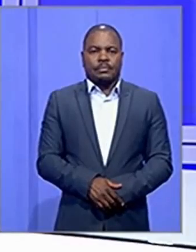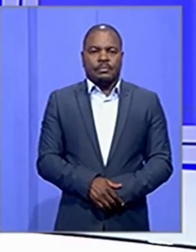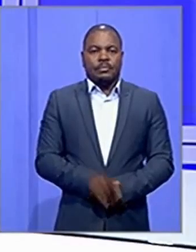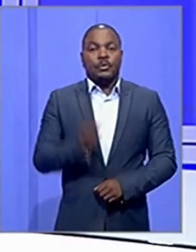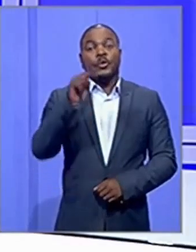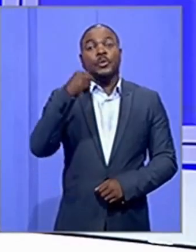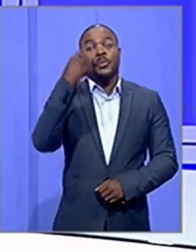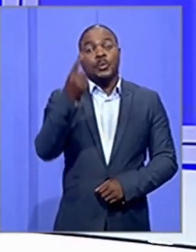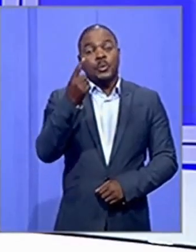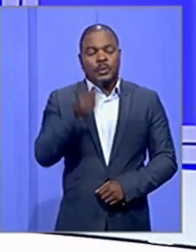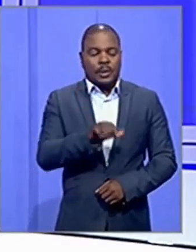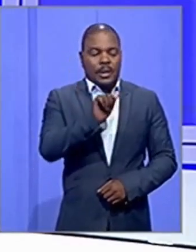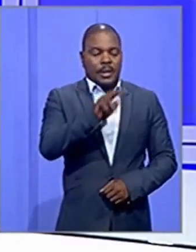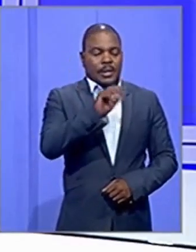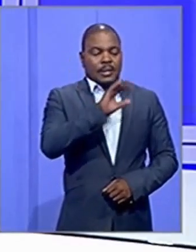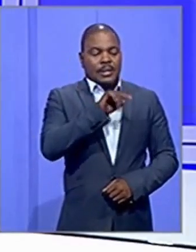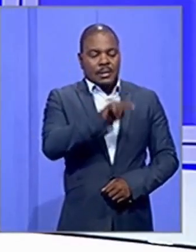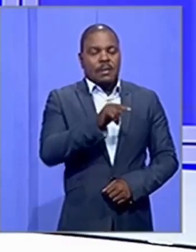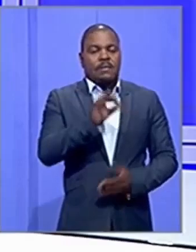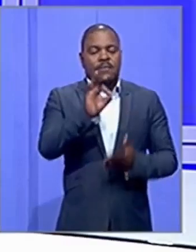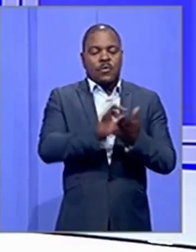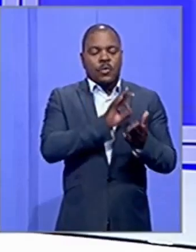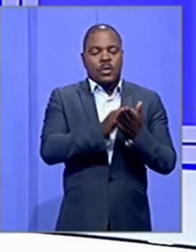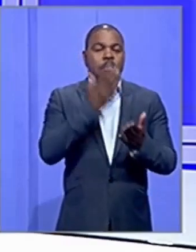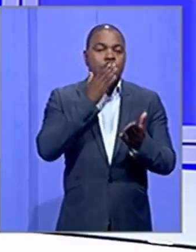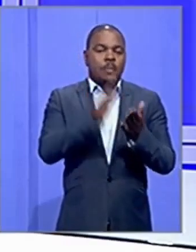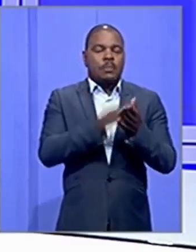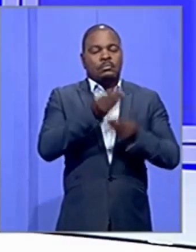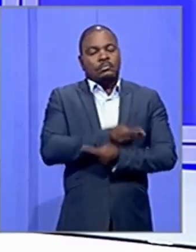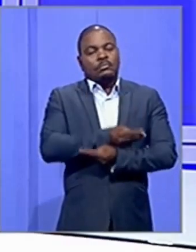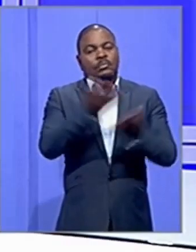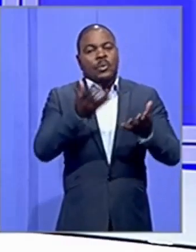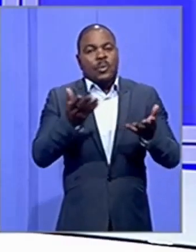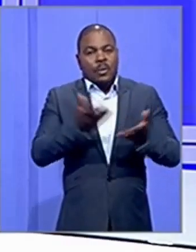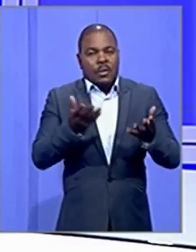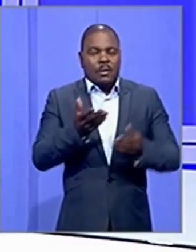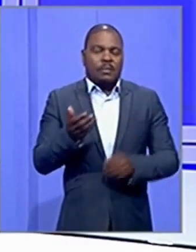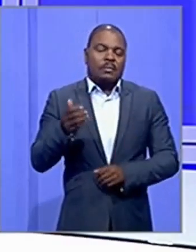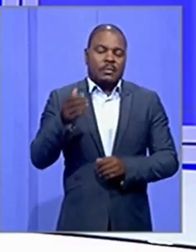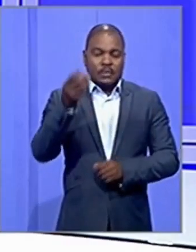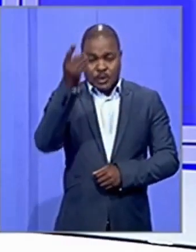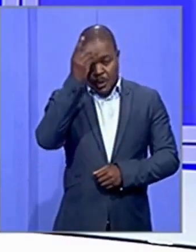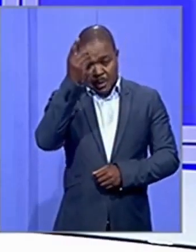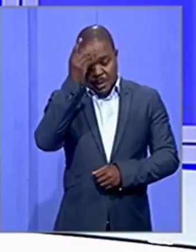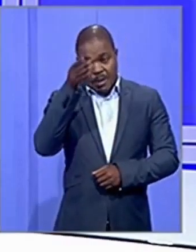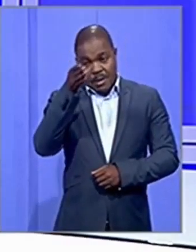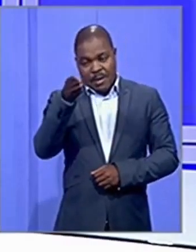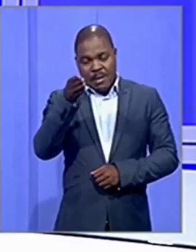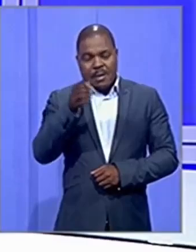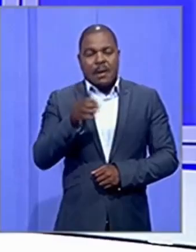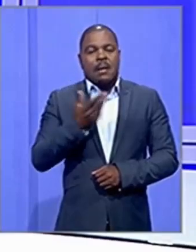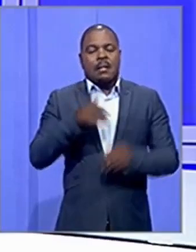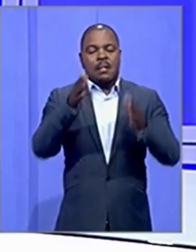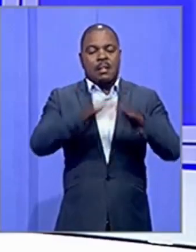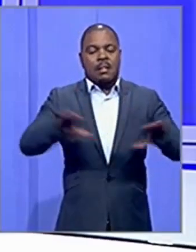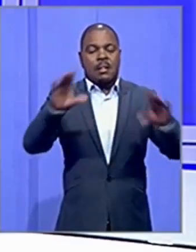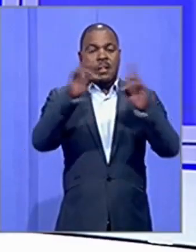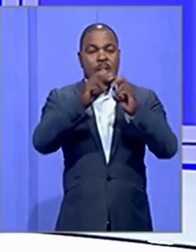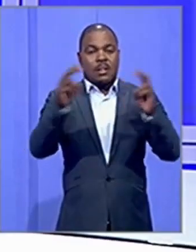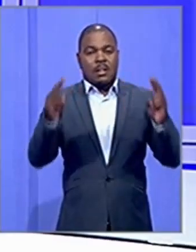Hosane ANC kgakola tokomane ya ditshepiso tsa dikgetho Moses Mabhida Stadium Durban mme ho hlopholla taba ena re buisana le Professor